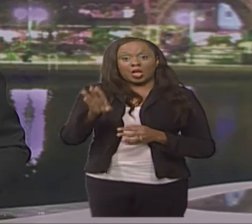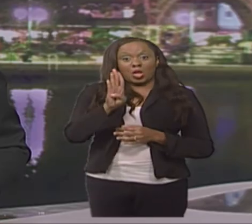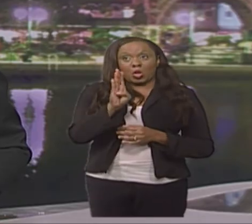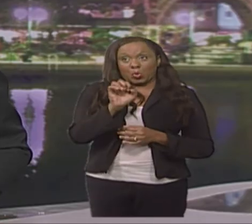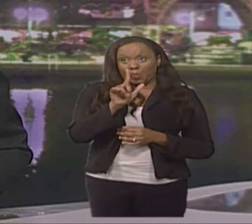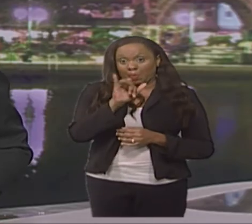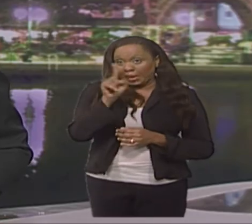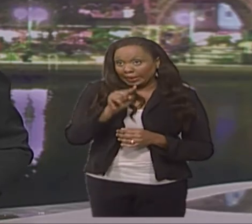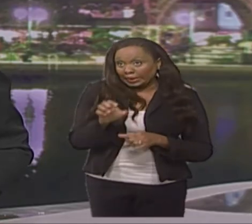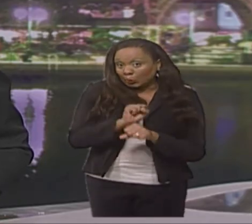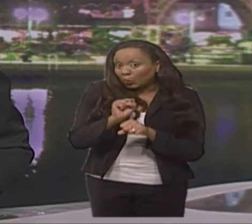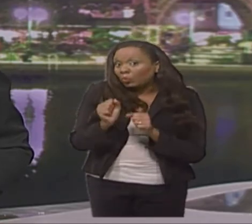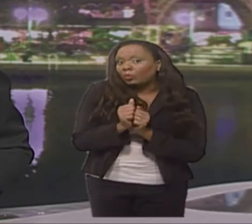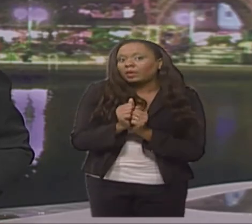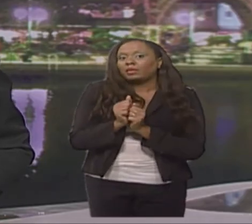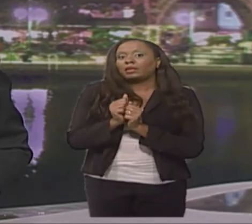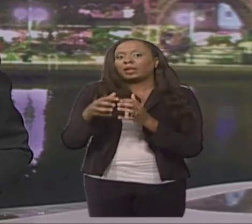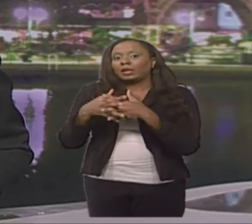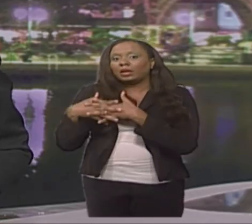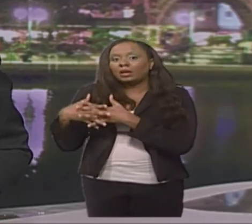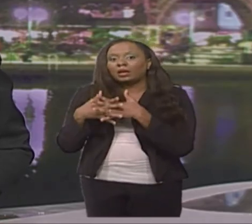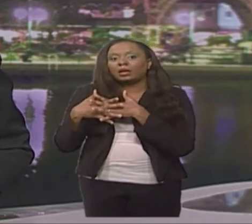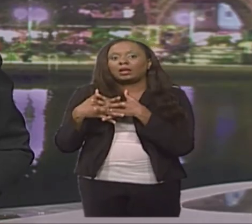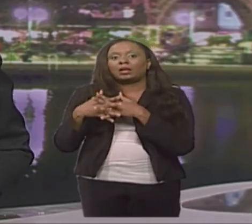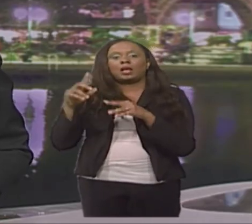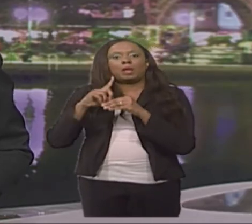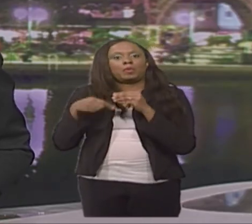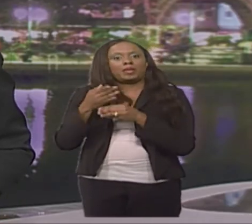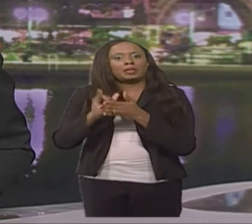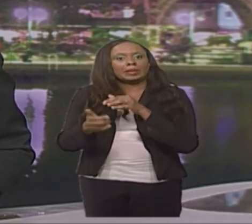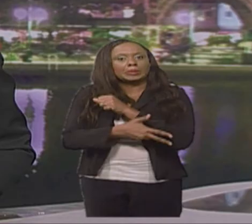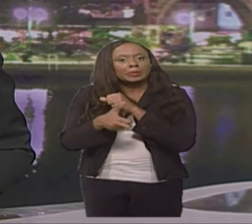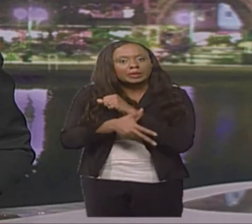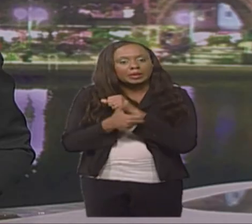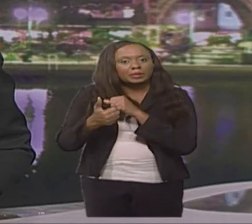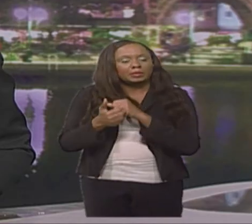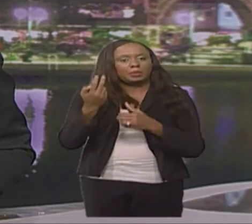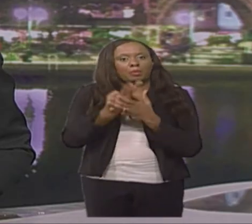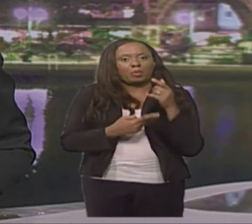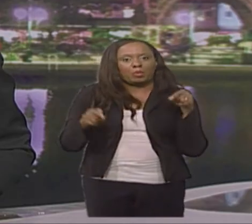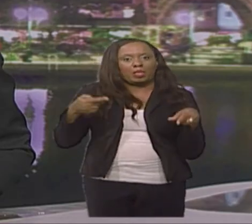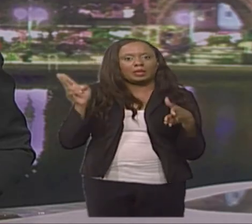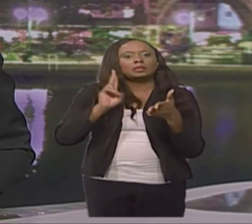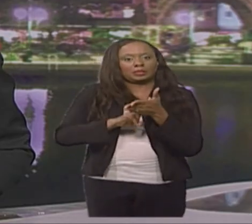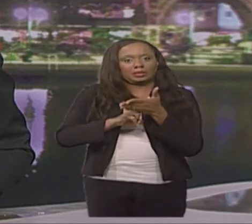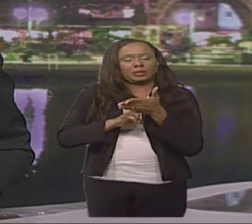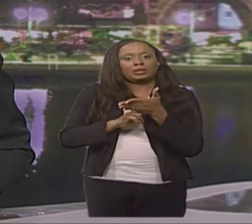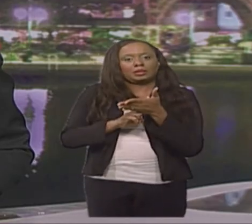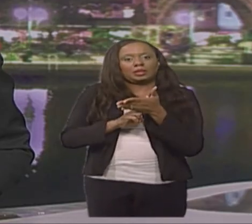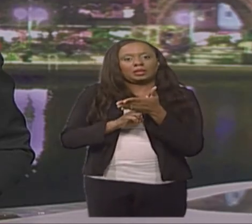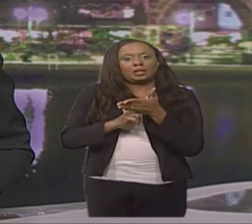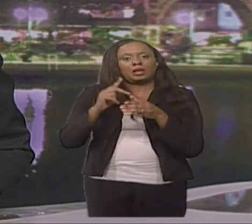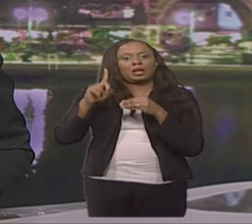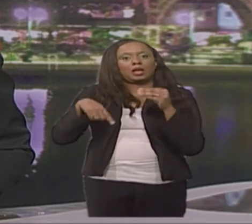is working with the United States on policing stolen artifacts. To this effect, the two sides signed a memorandum of understanding concerning